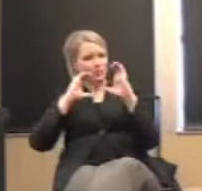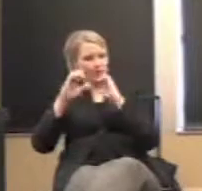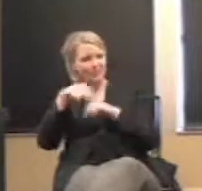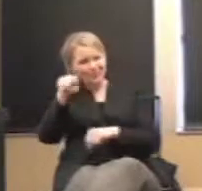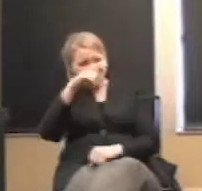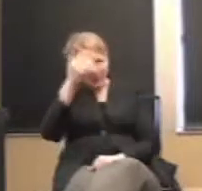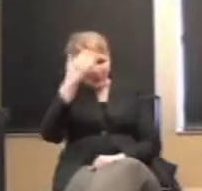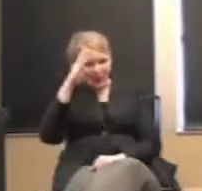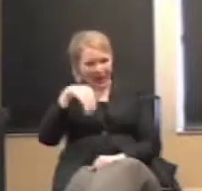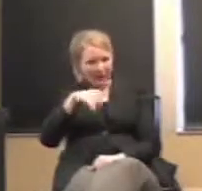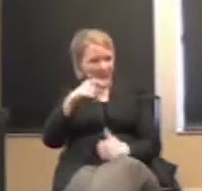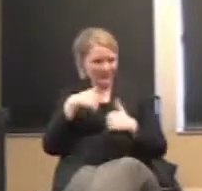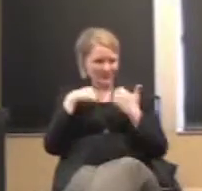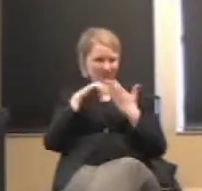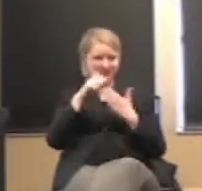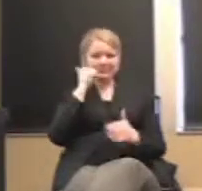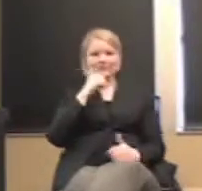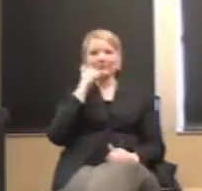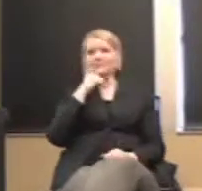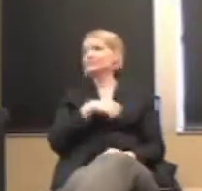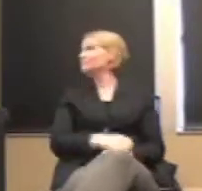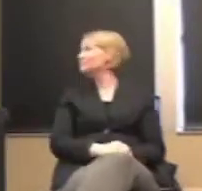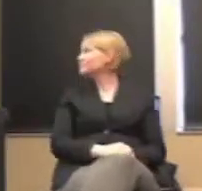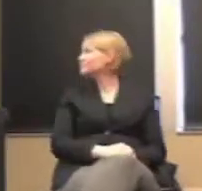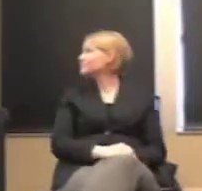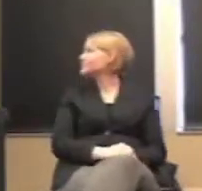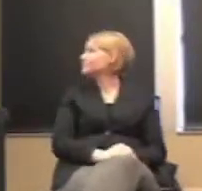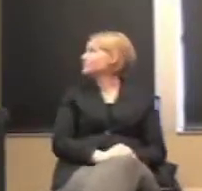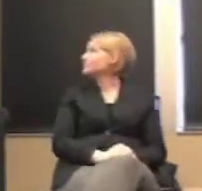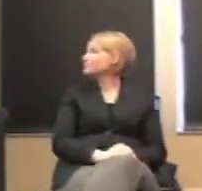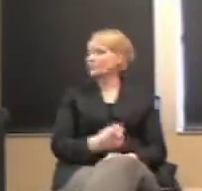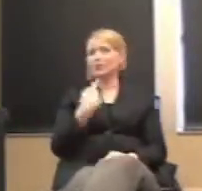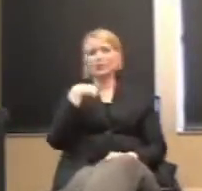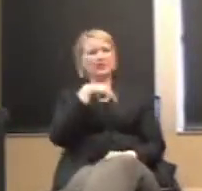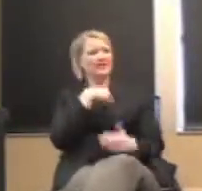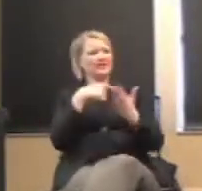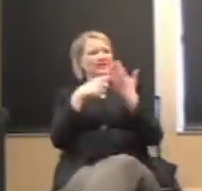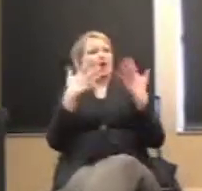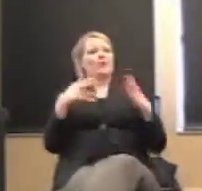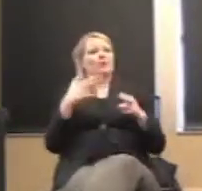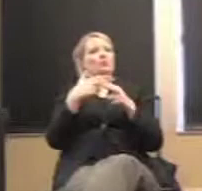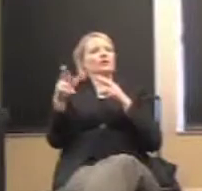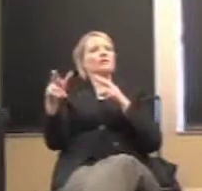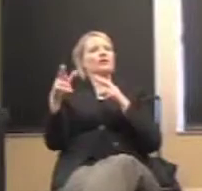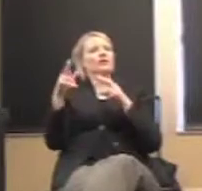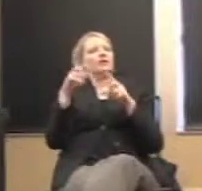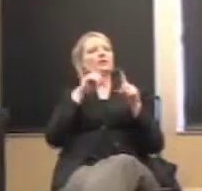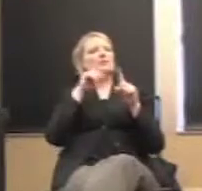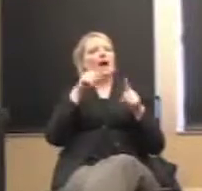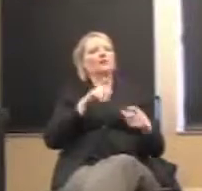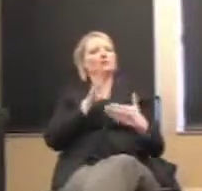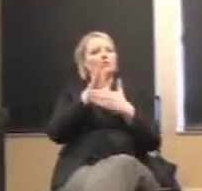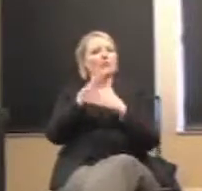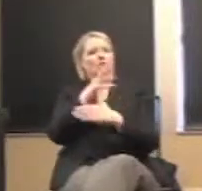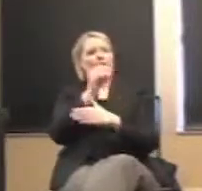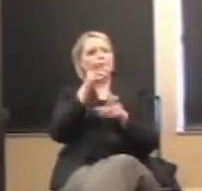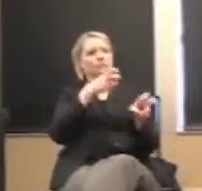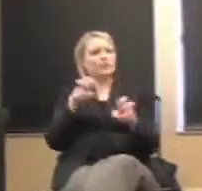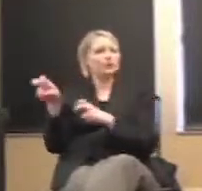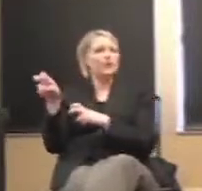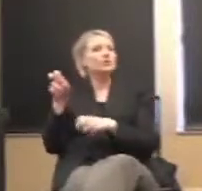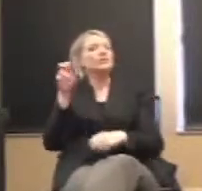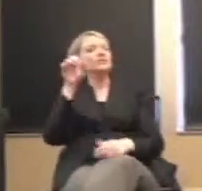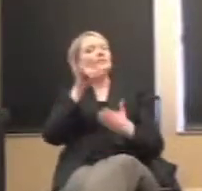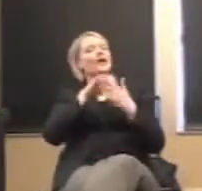every day. We talked briefly about this one when we introduced it, response, interruption, and redirection. This is when